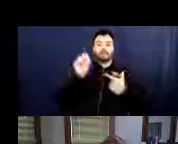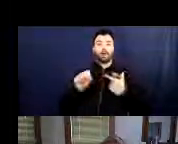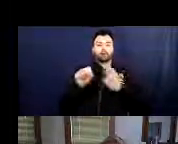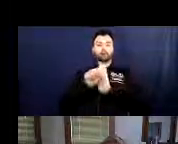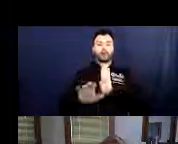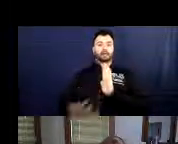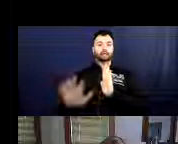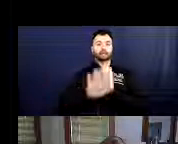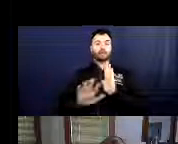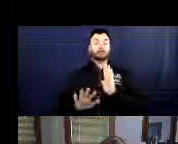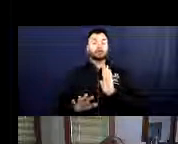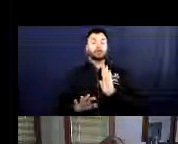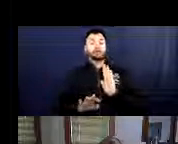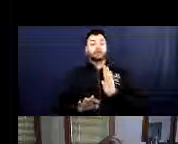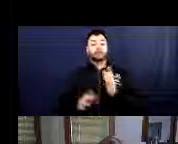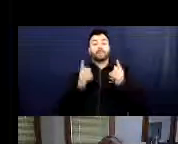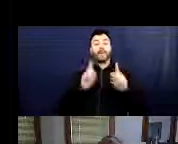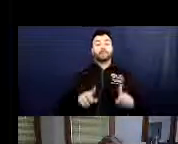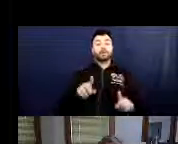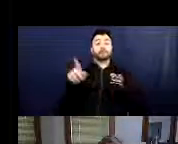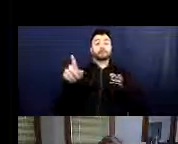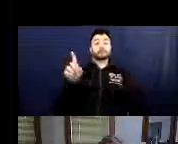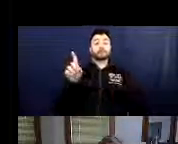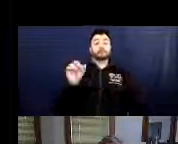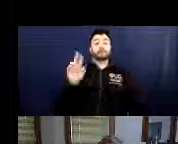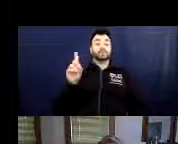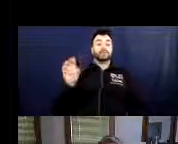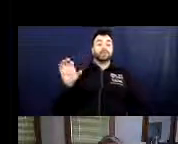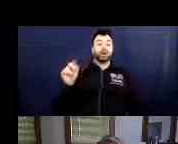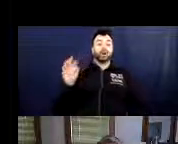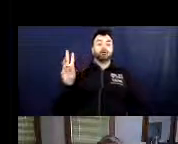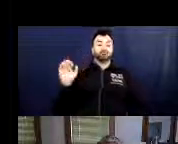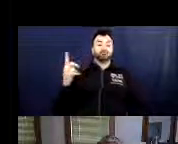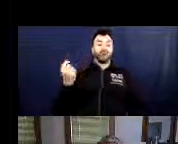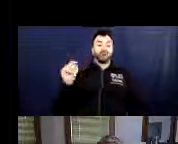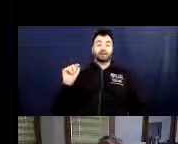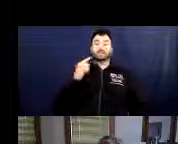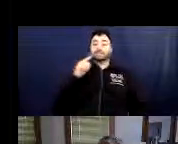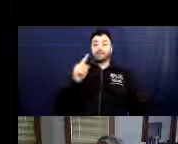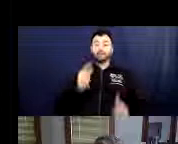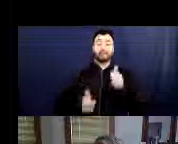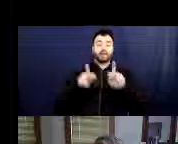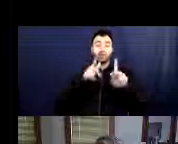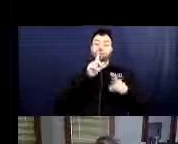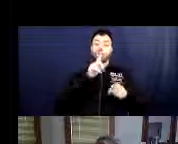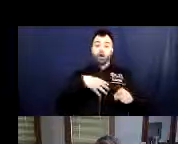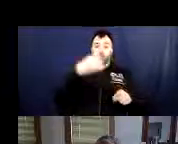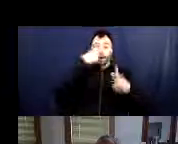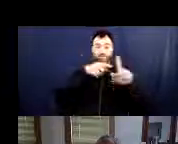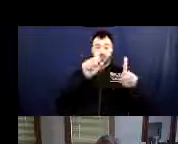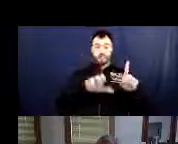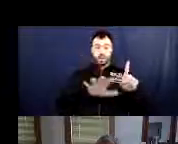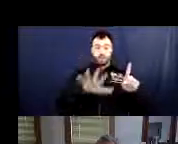also claimed outside of the Chinese, probably the largest rate of addiction anywhere in the world,